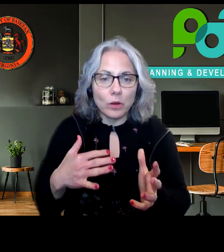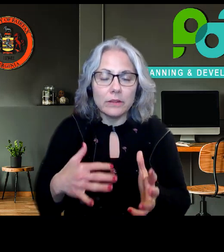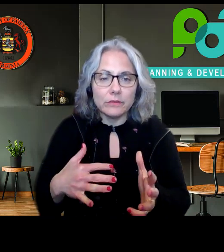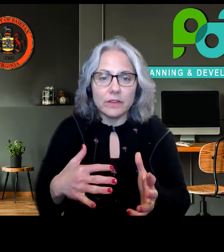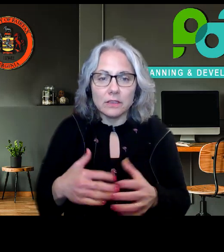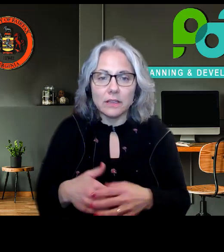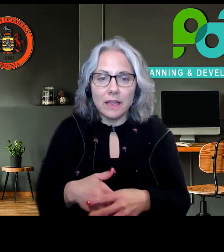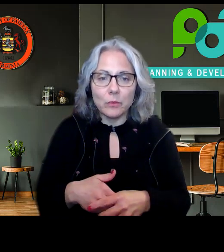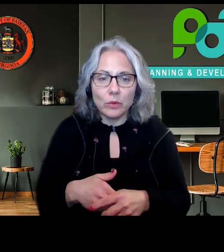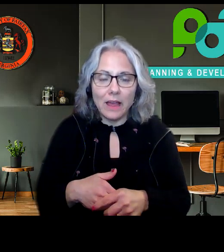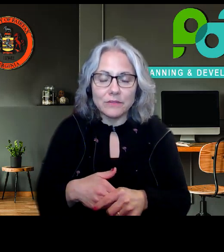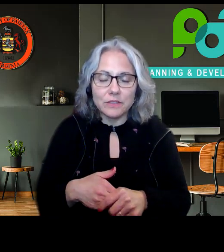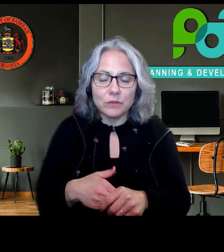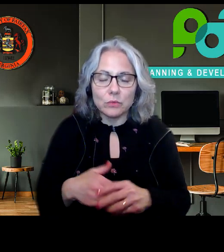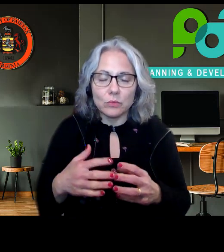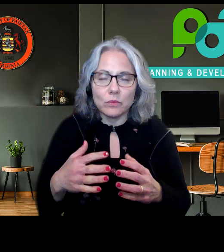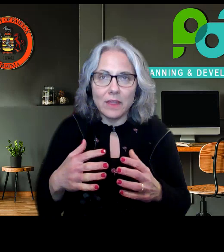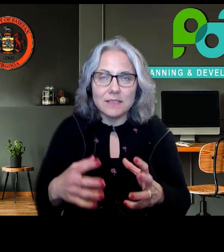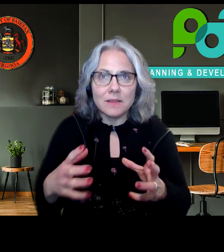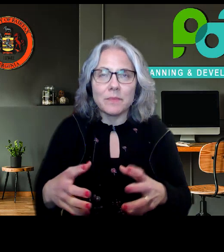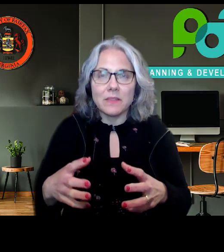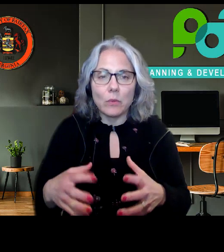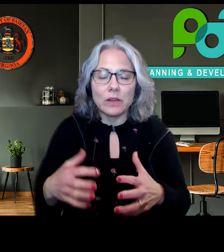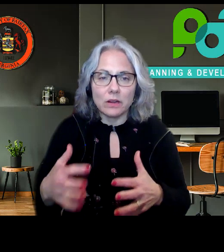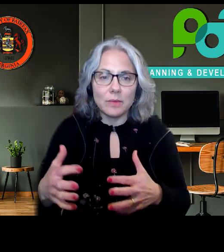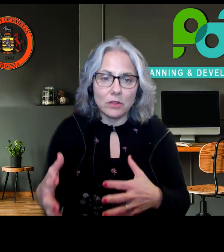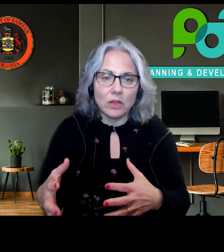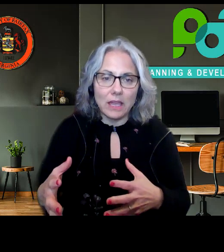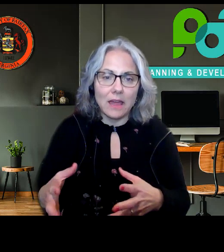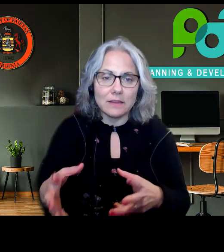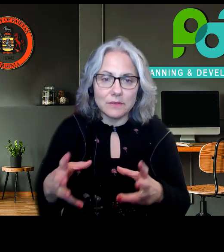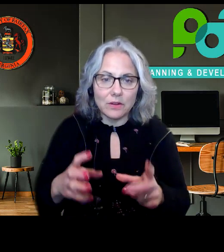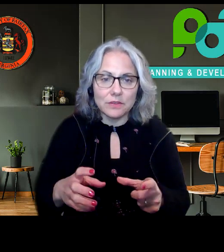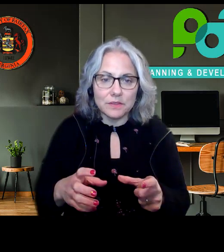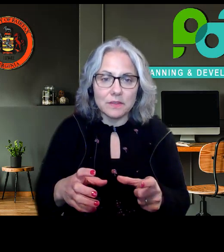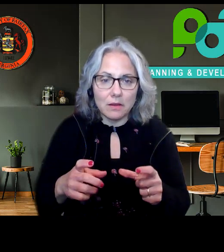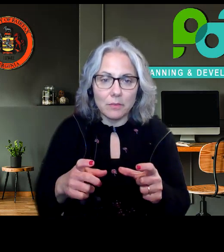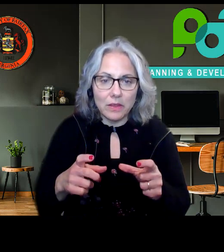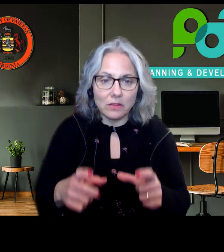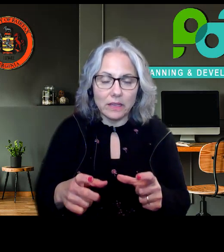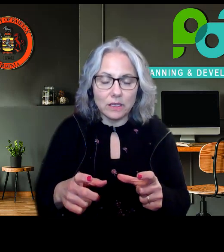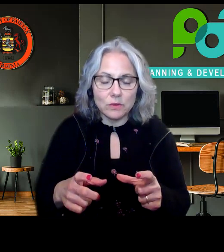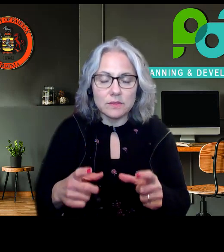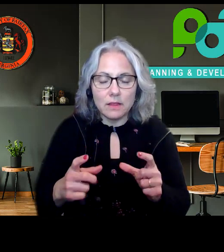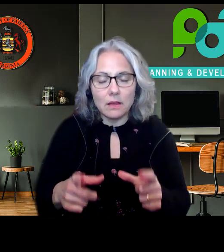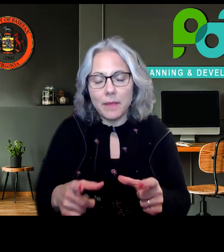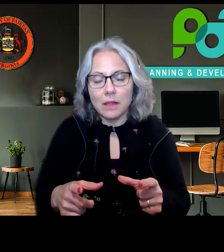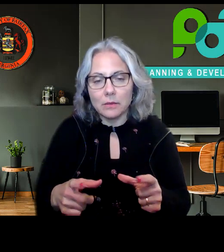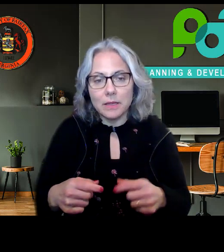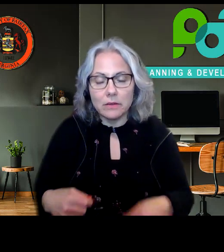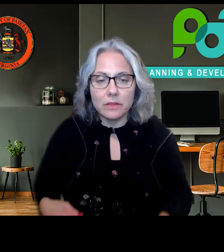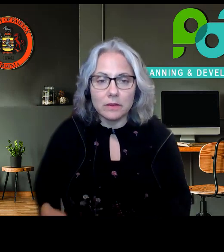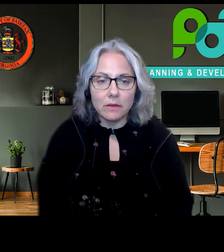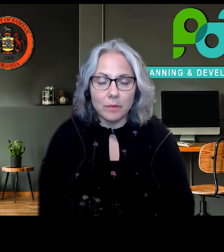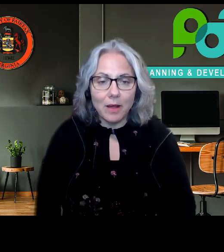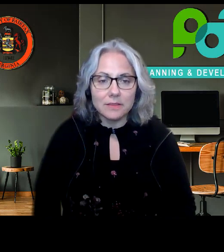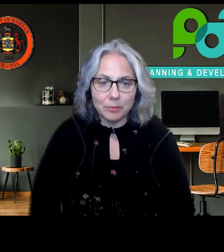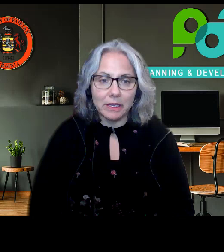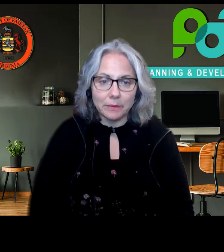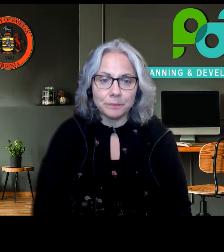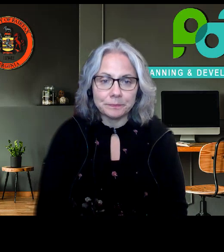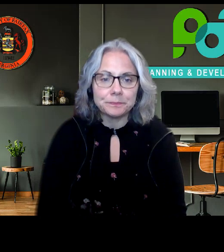seeing more infill, and we'll have to, that is something that we're going to be looking at as far as in the land use element of